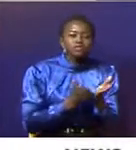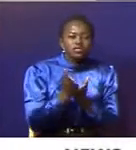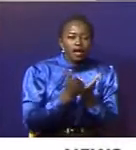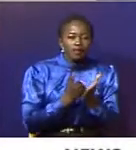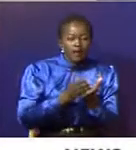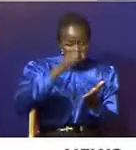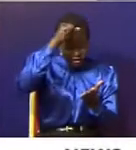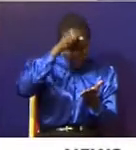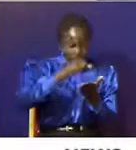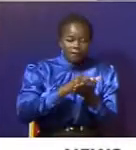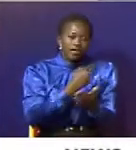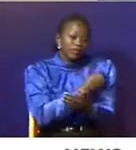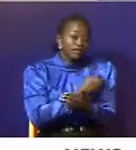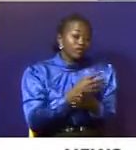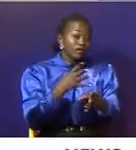of Uganda,